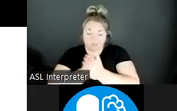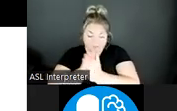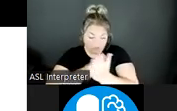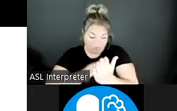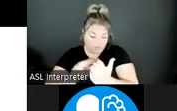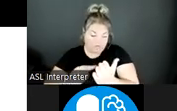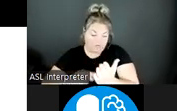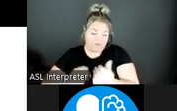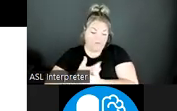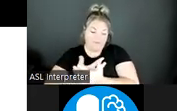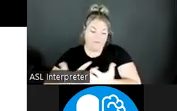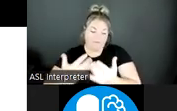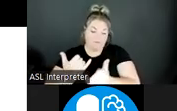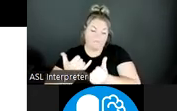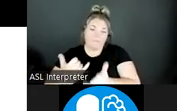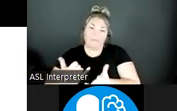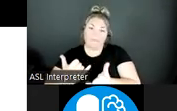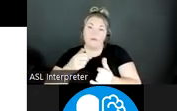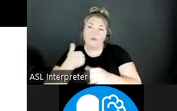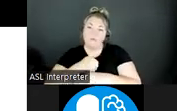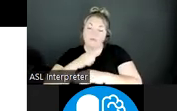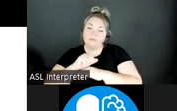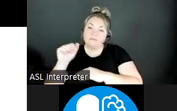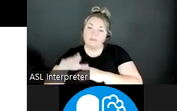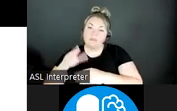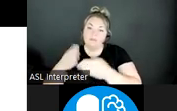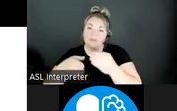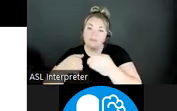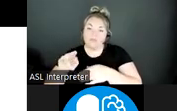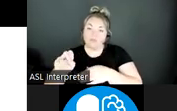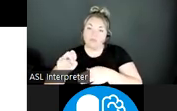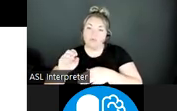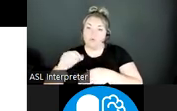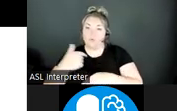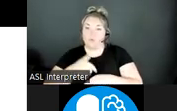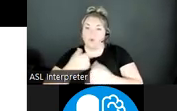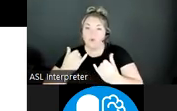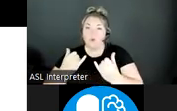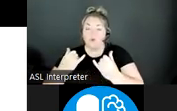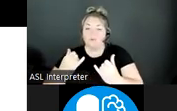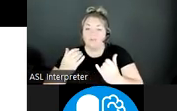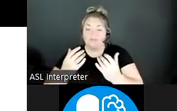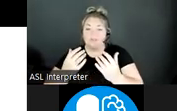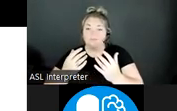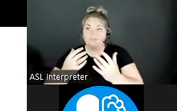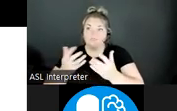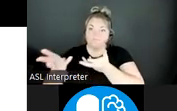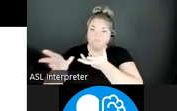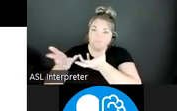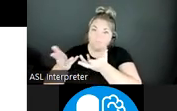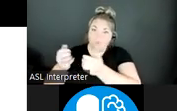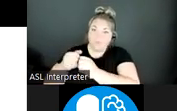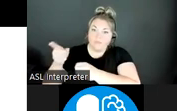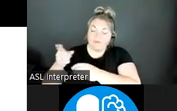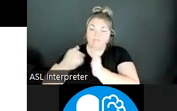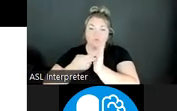rules right now. They were sent at the end of June. So we are currently going back and forth with them to make sure